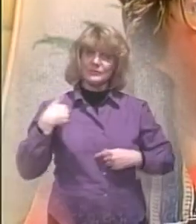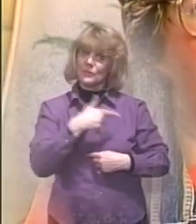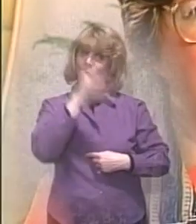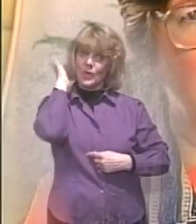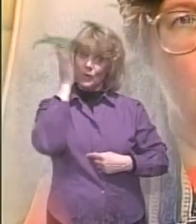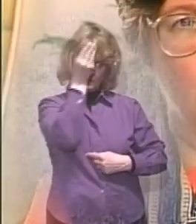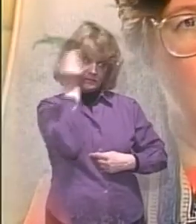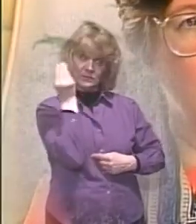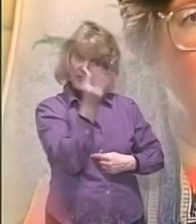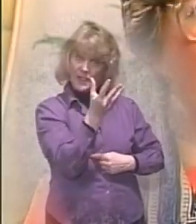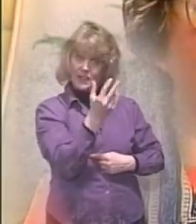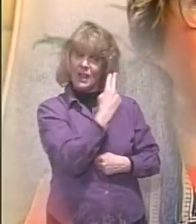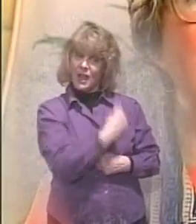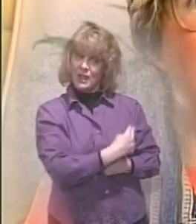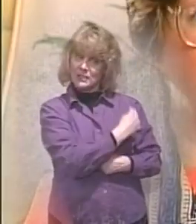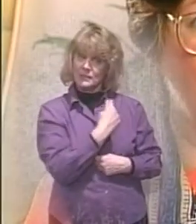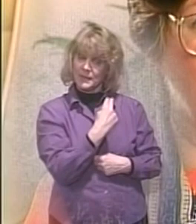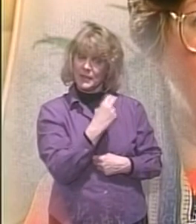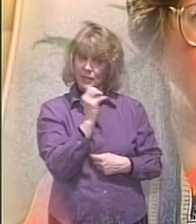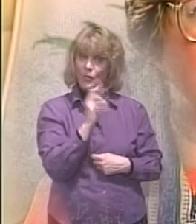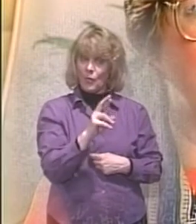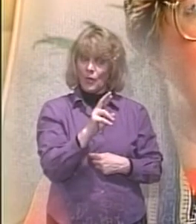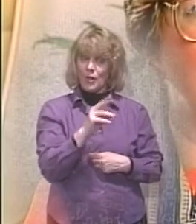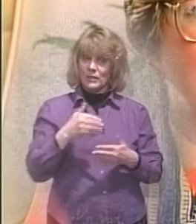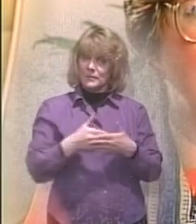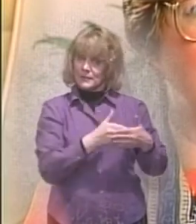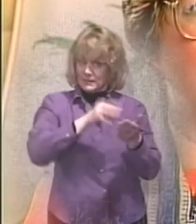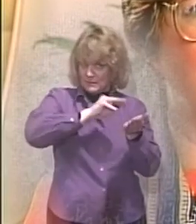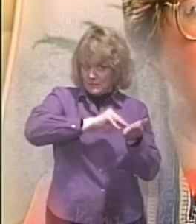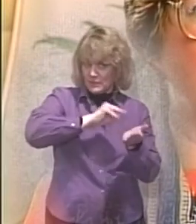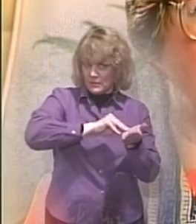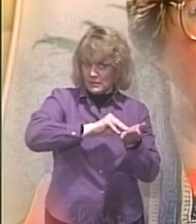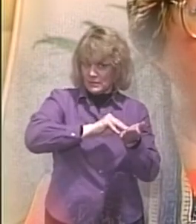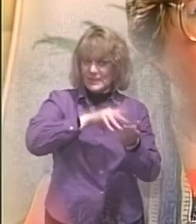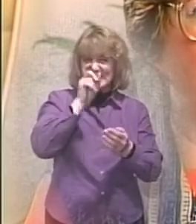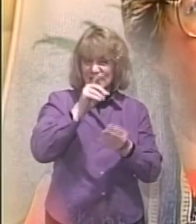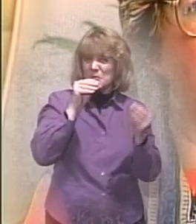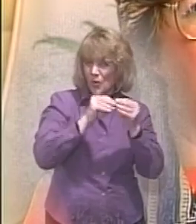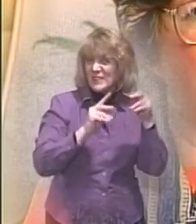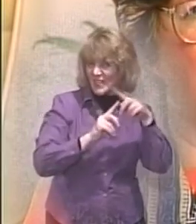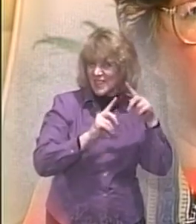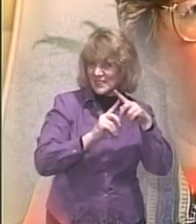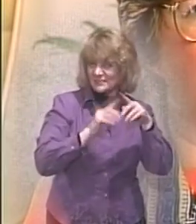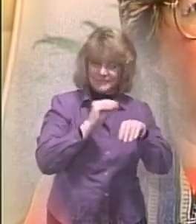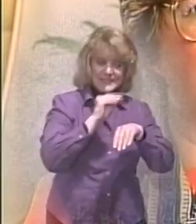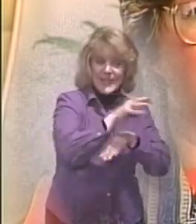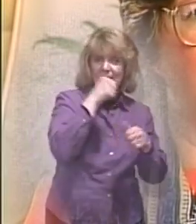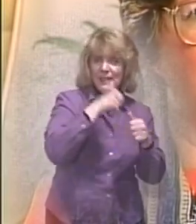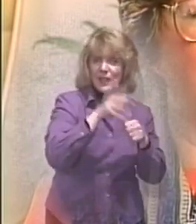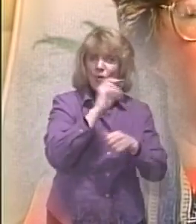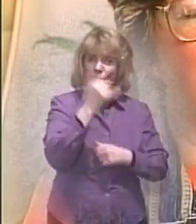pediatricians by letter or by telephone if this is something that needs to be taken care of in a